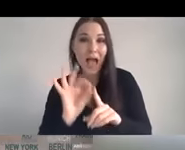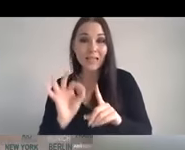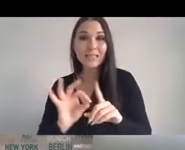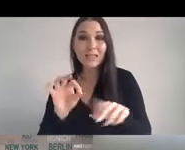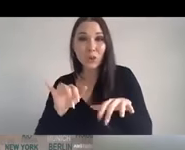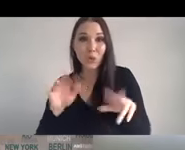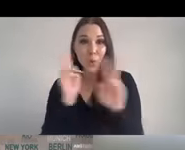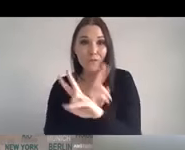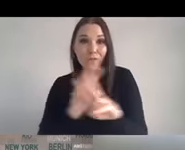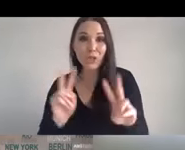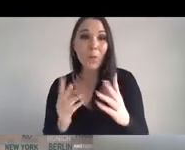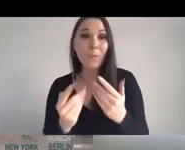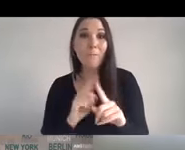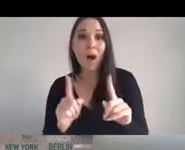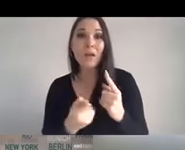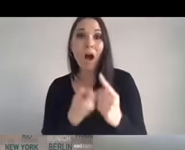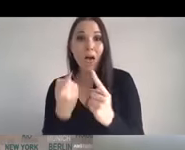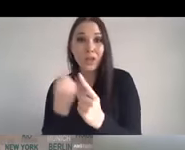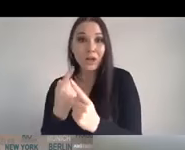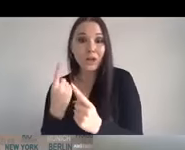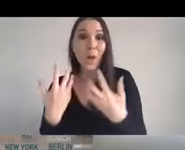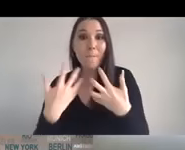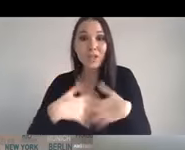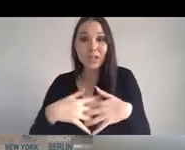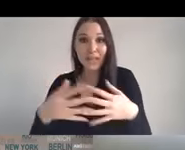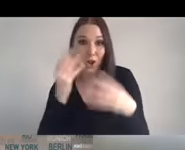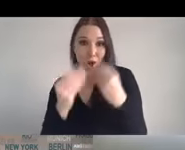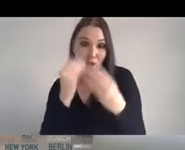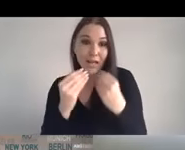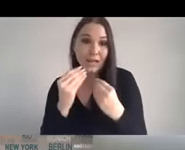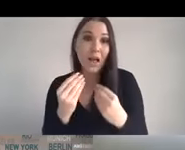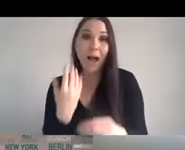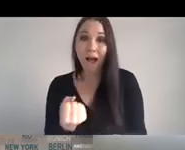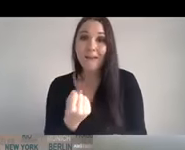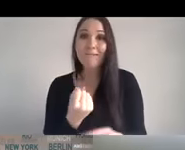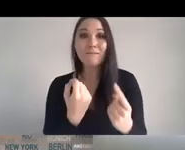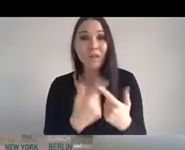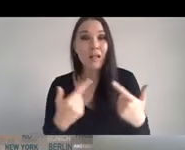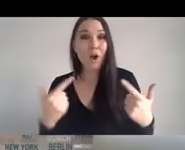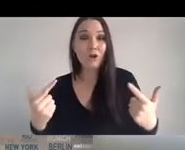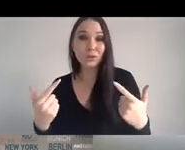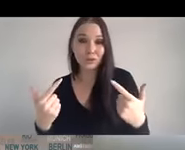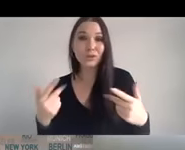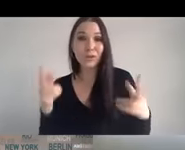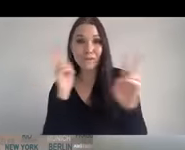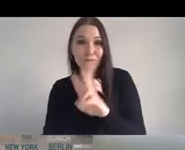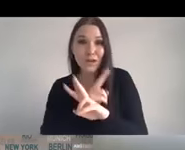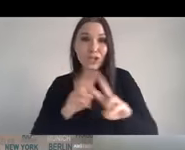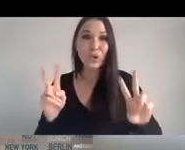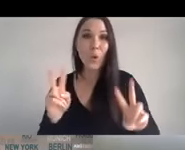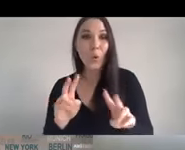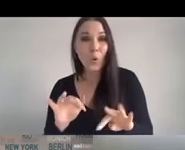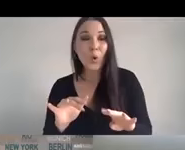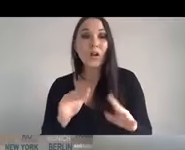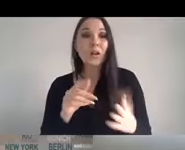applications in NLP and other domains of machine learning as well. But we do have a lot of use cases in computer vision. We also have a chapter